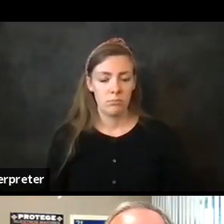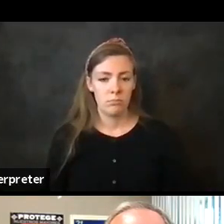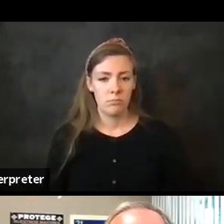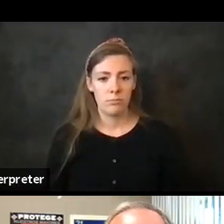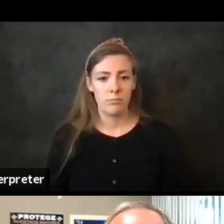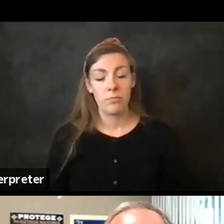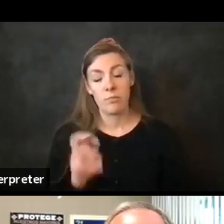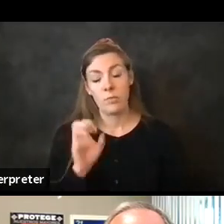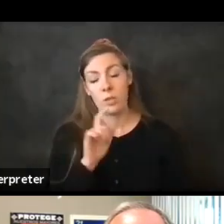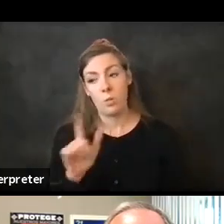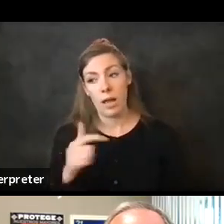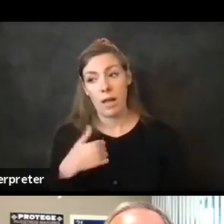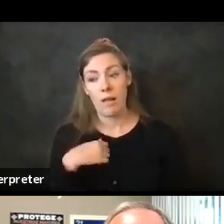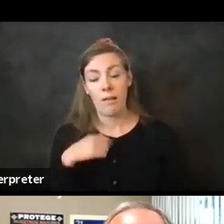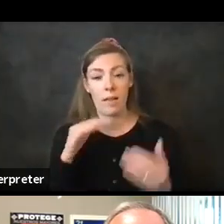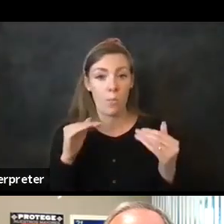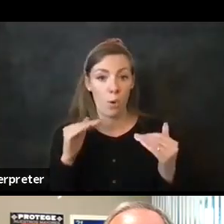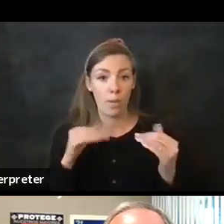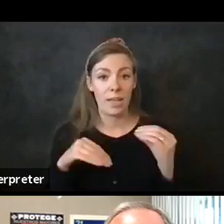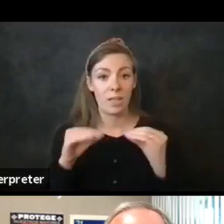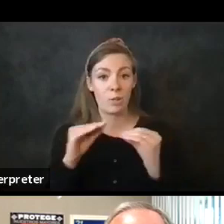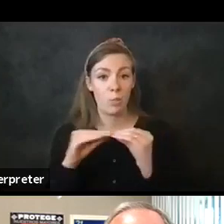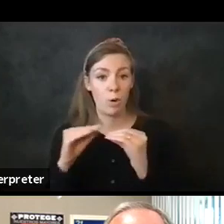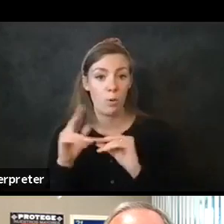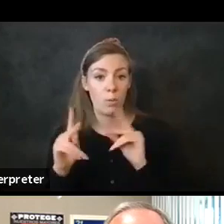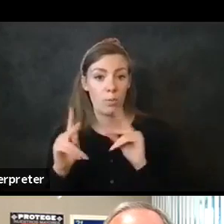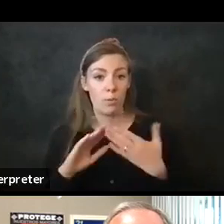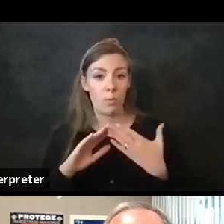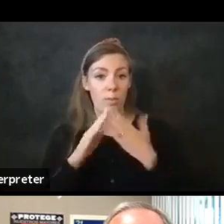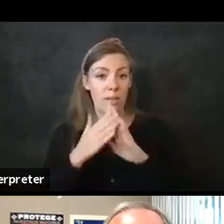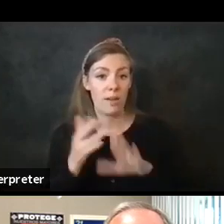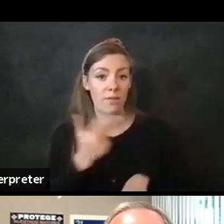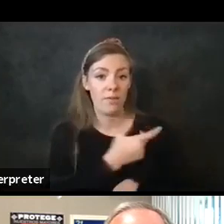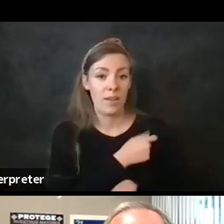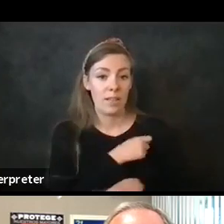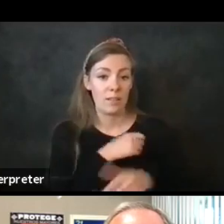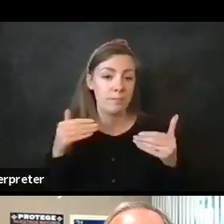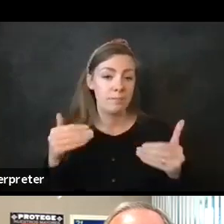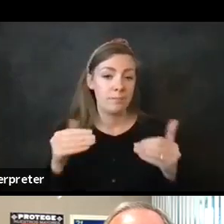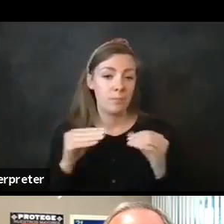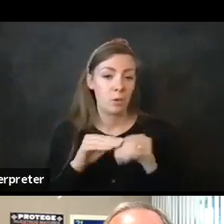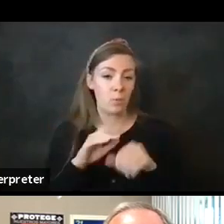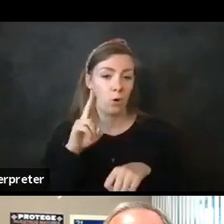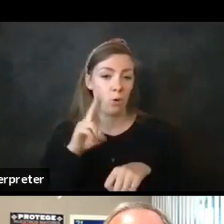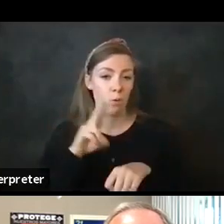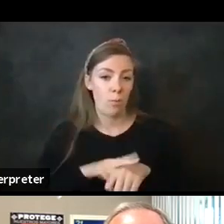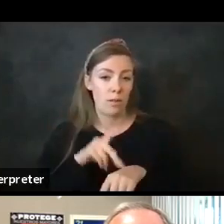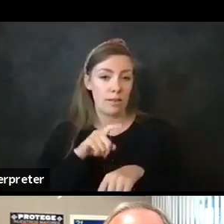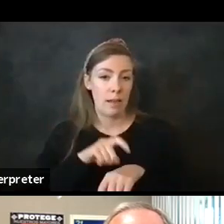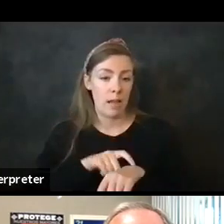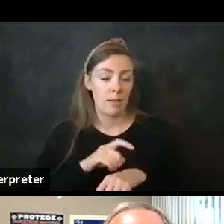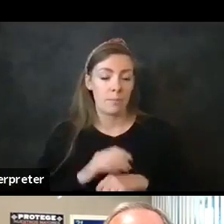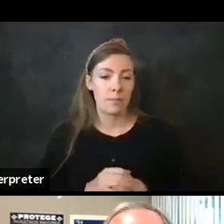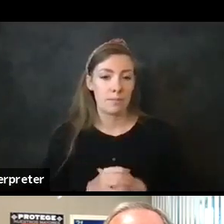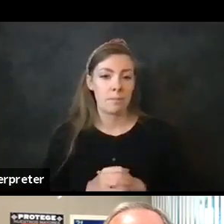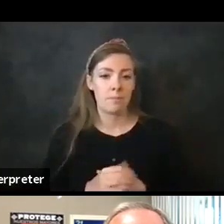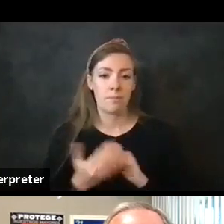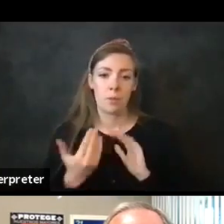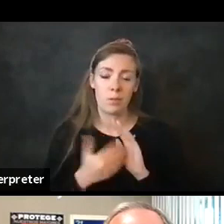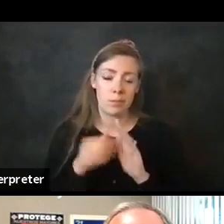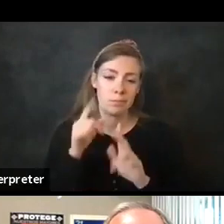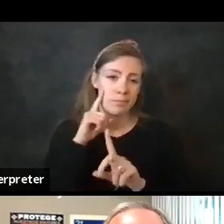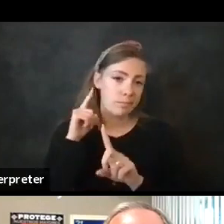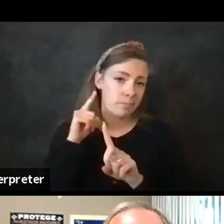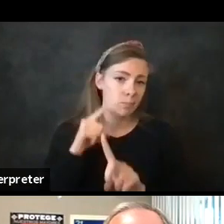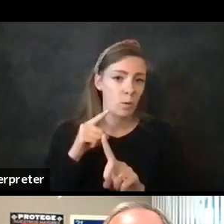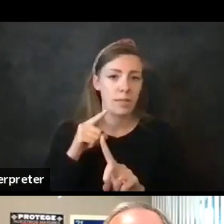as we get more and more people vaccinated that we can get towards more normalcy. So again, the bottom line, as I've been saying